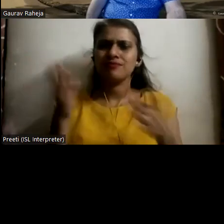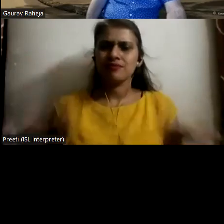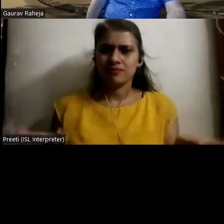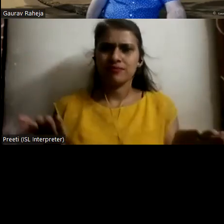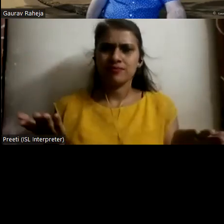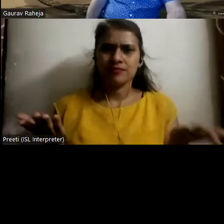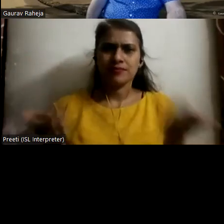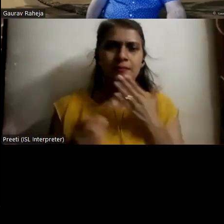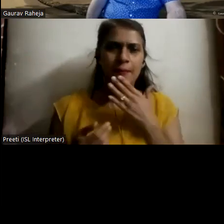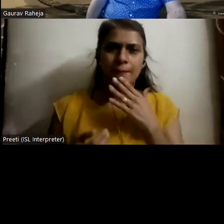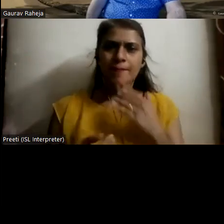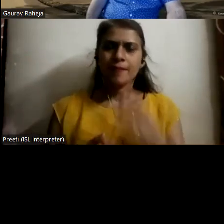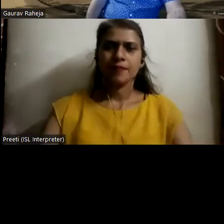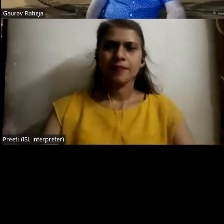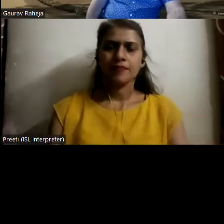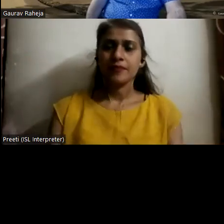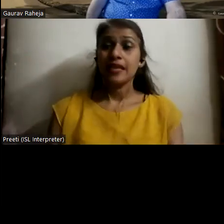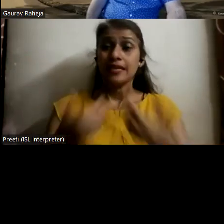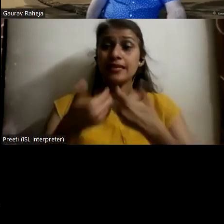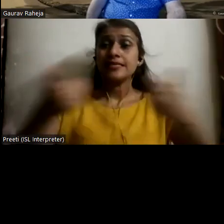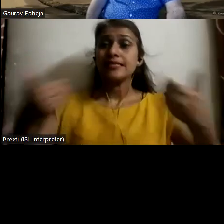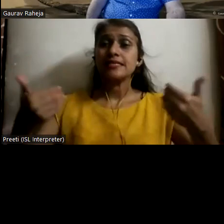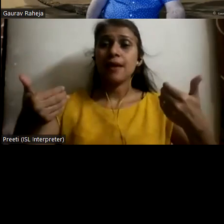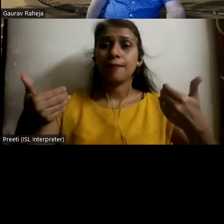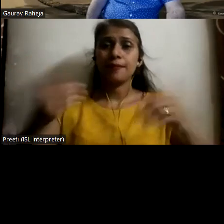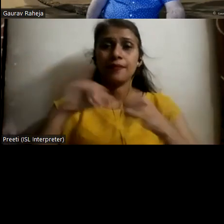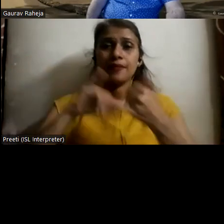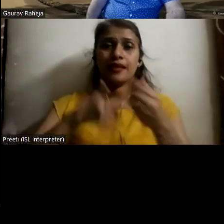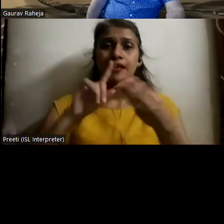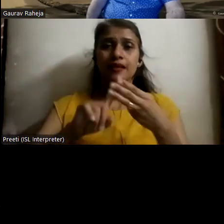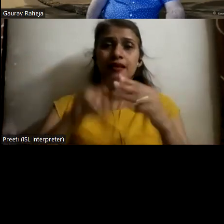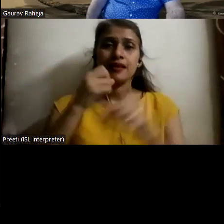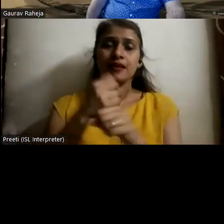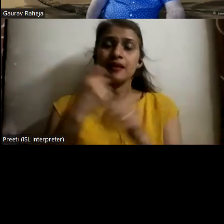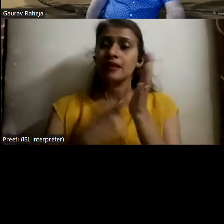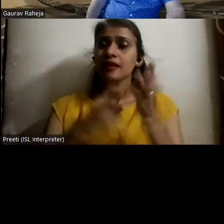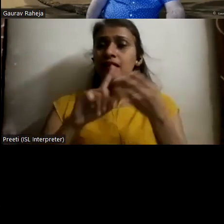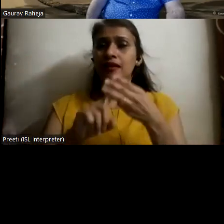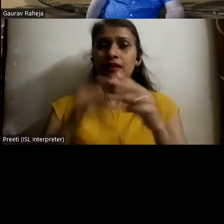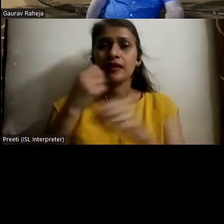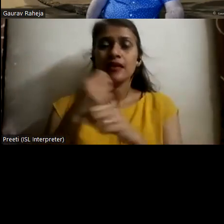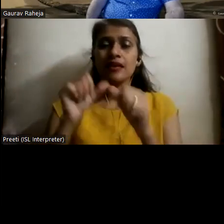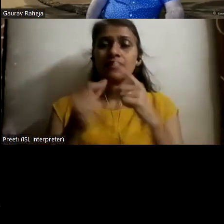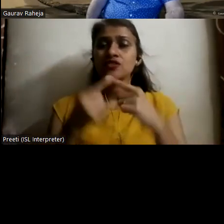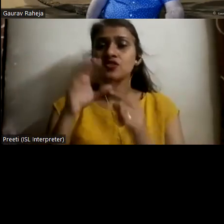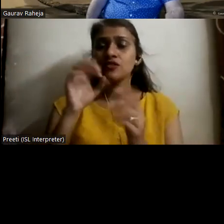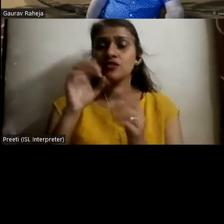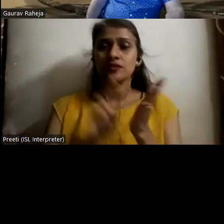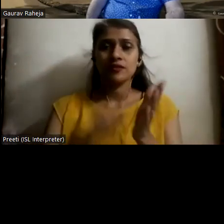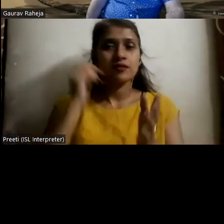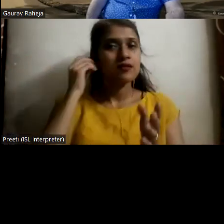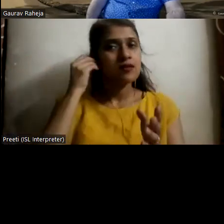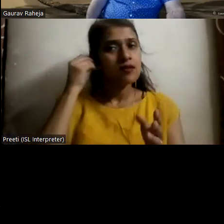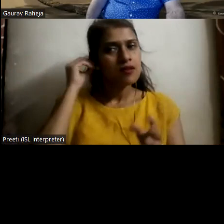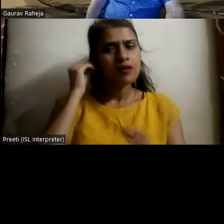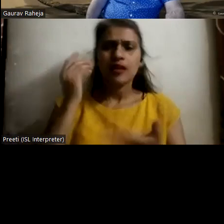Segregation. What happens when you say, okay, friends, everyone walk in from here, but for